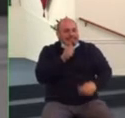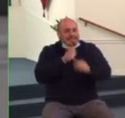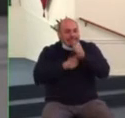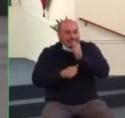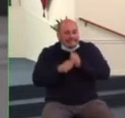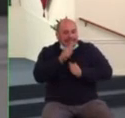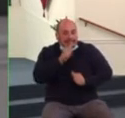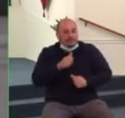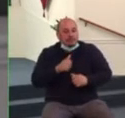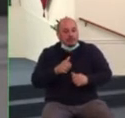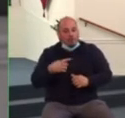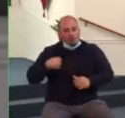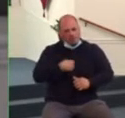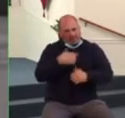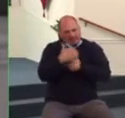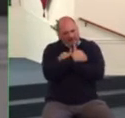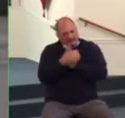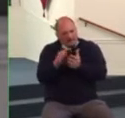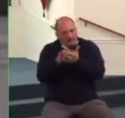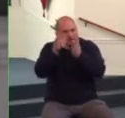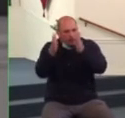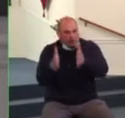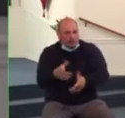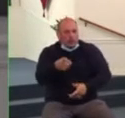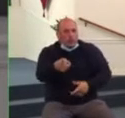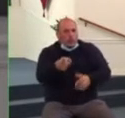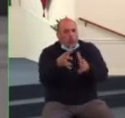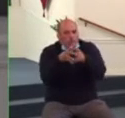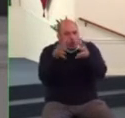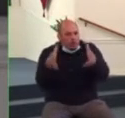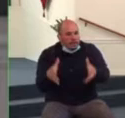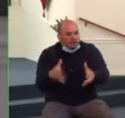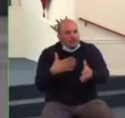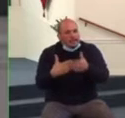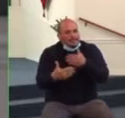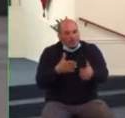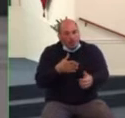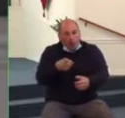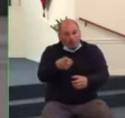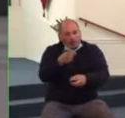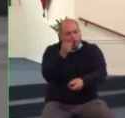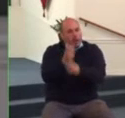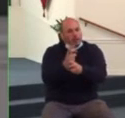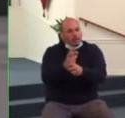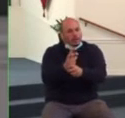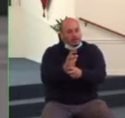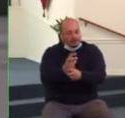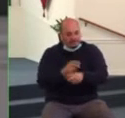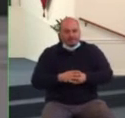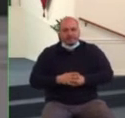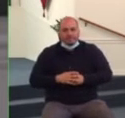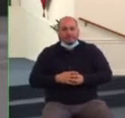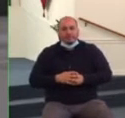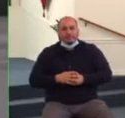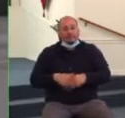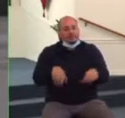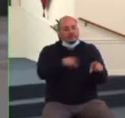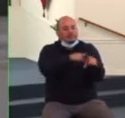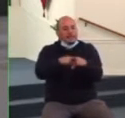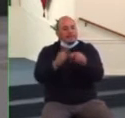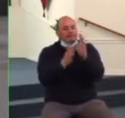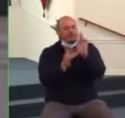We love this person even when it's so hard. Following Jesus might mean loving your enemy just as Jesus loved his